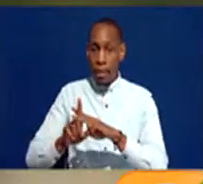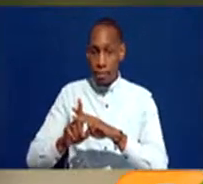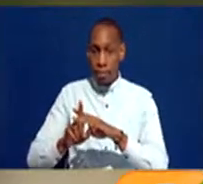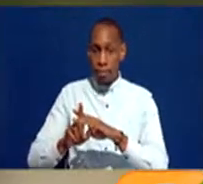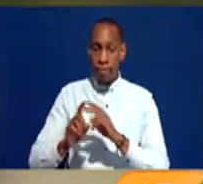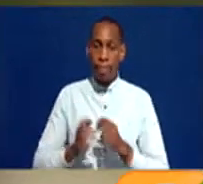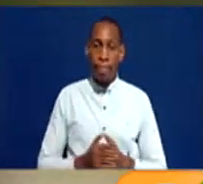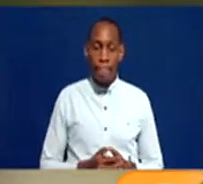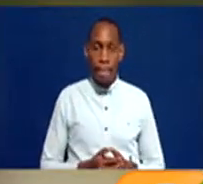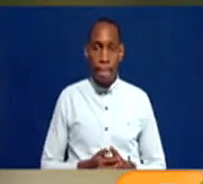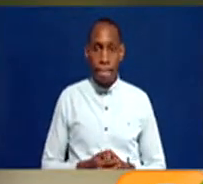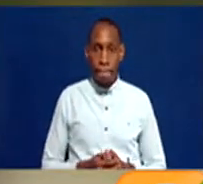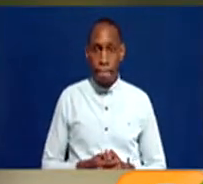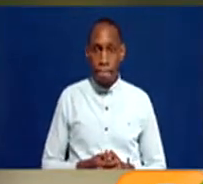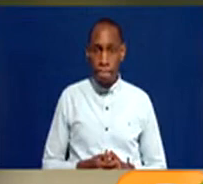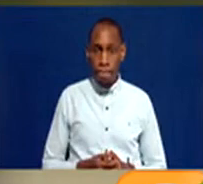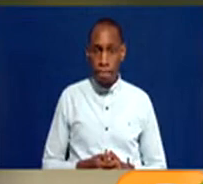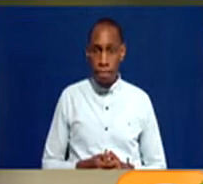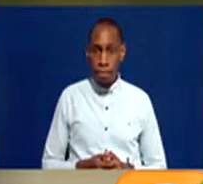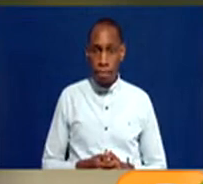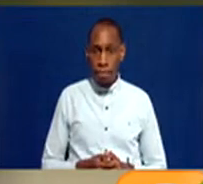friends.